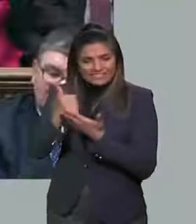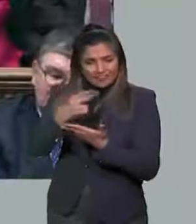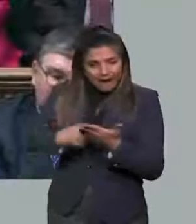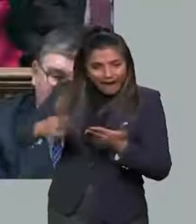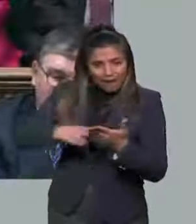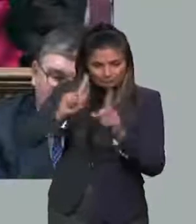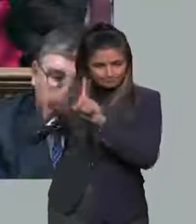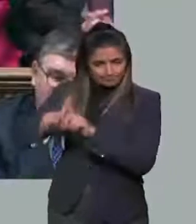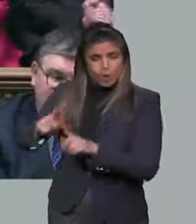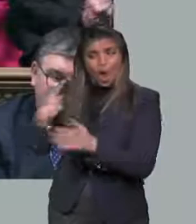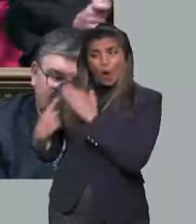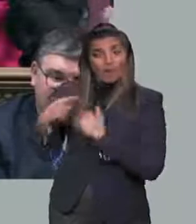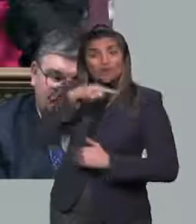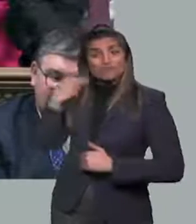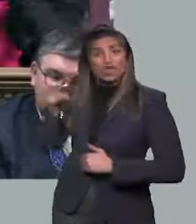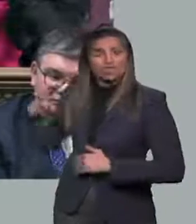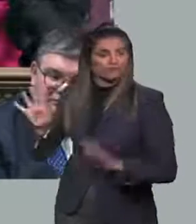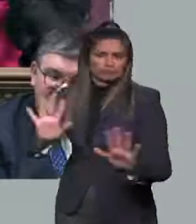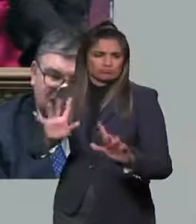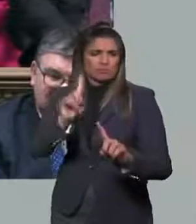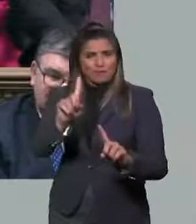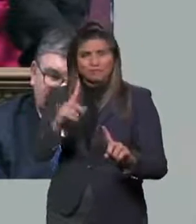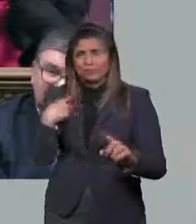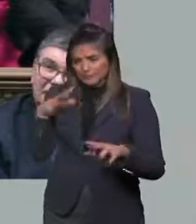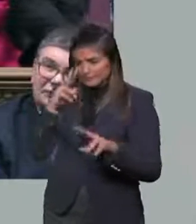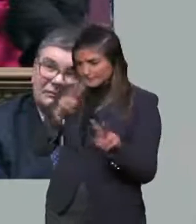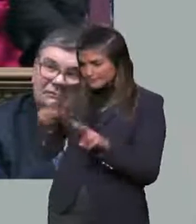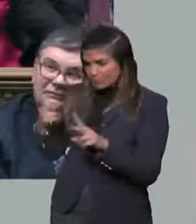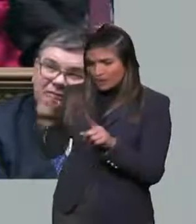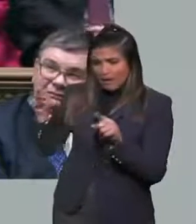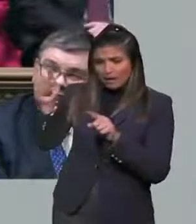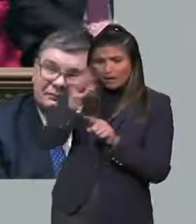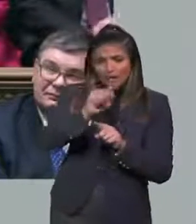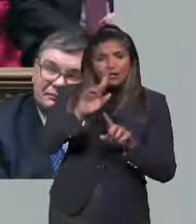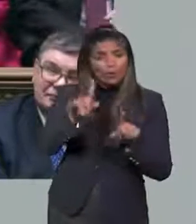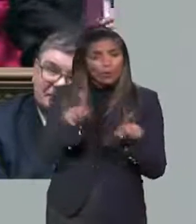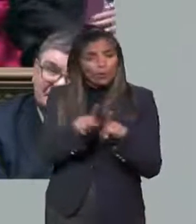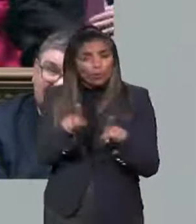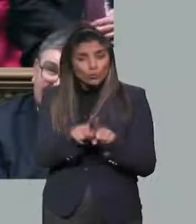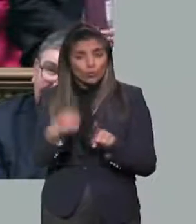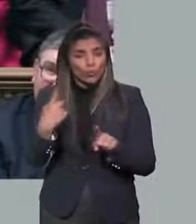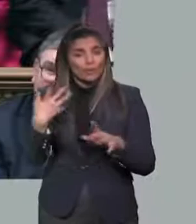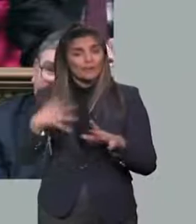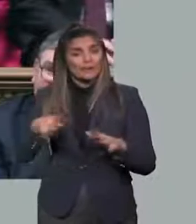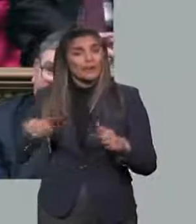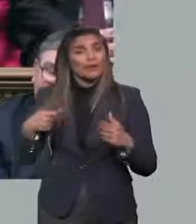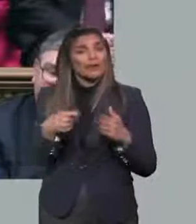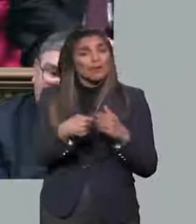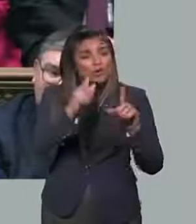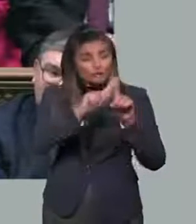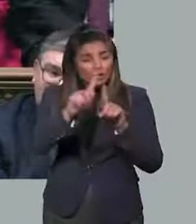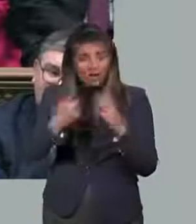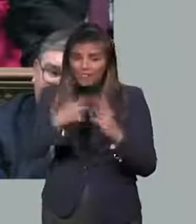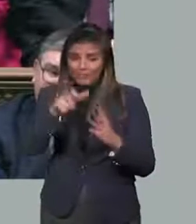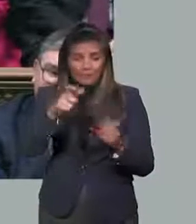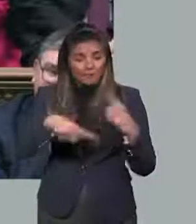on Russians where we have evidence of wrongdoing, but also the murderers of Khashoggi, also